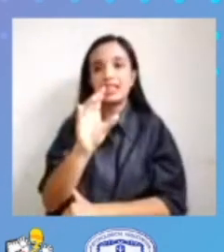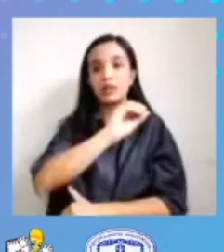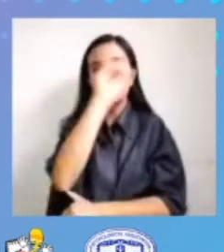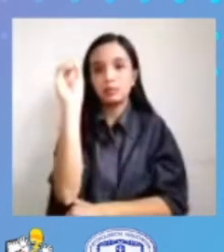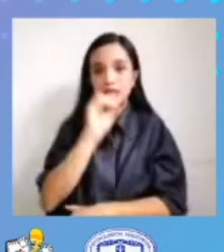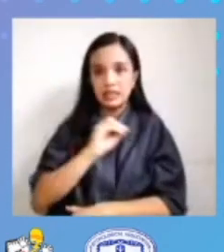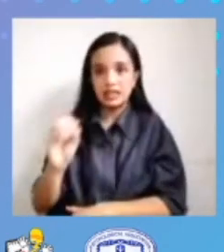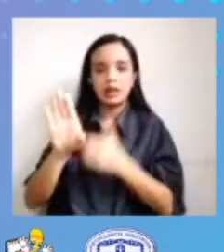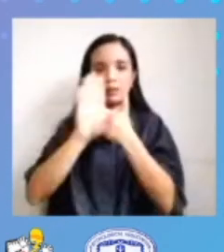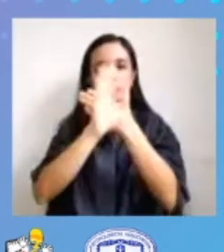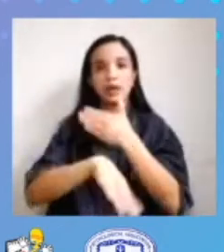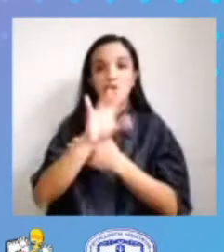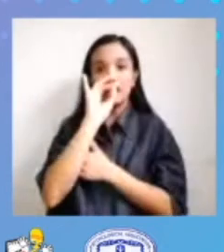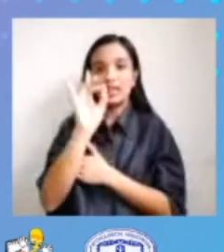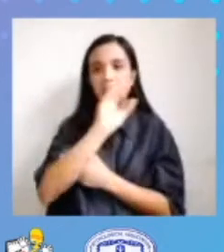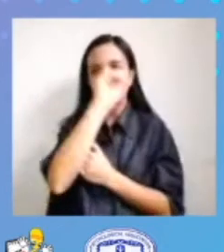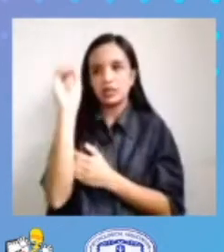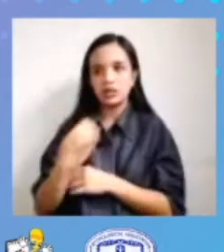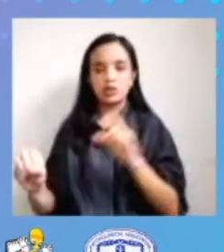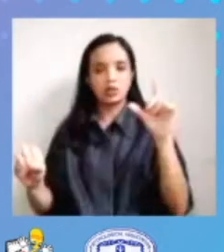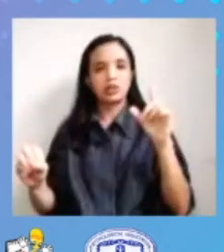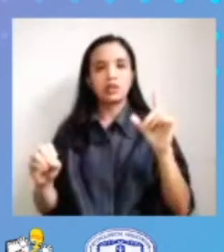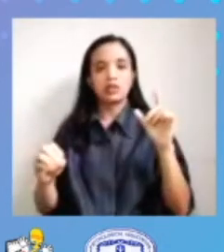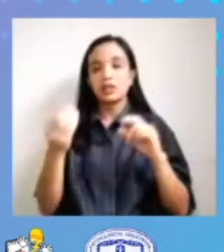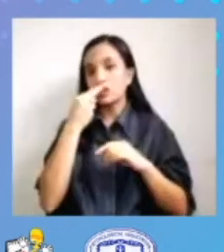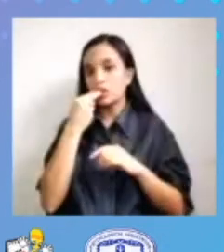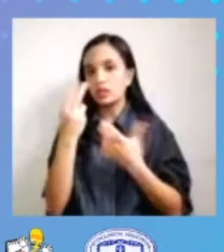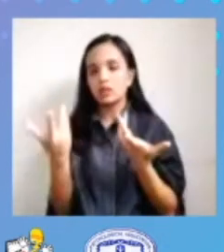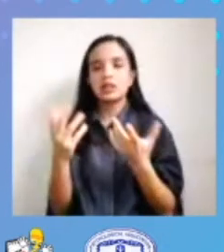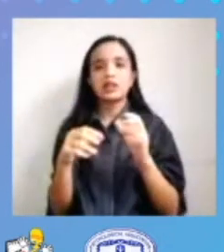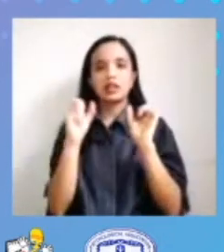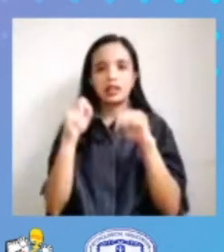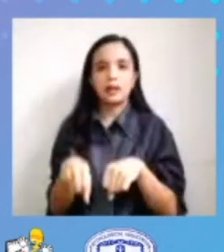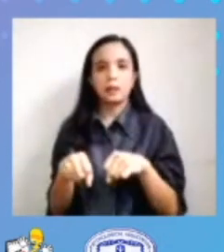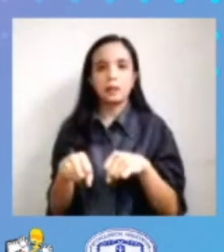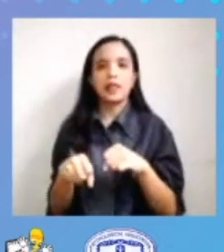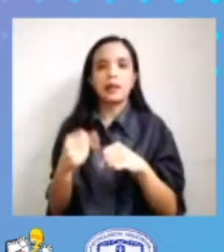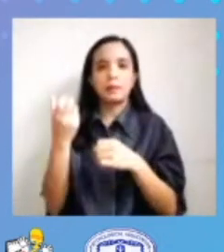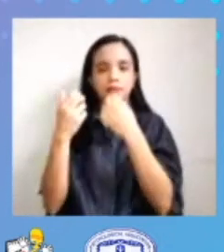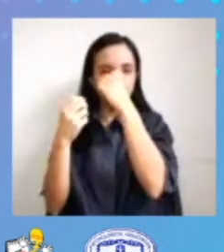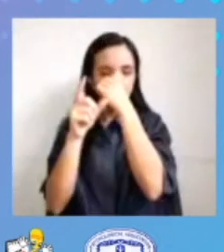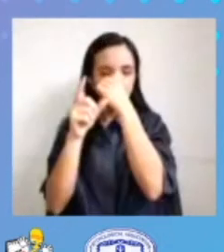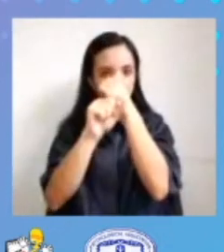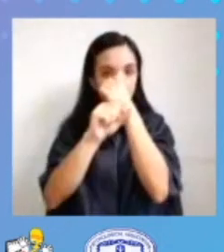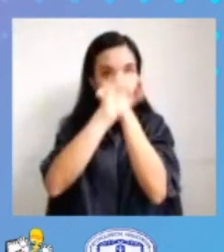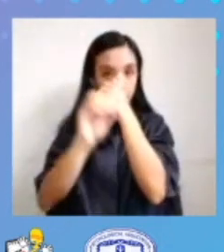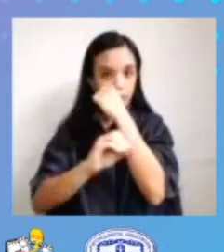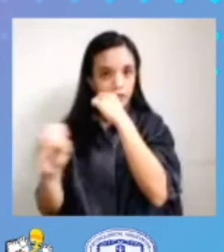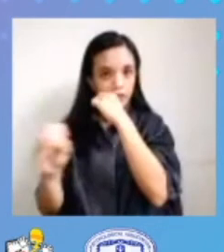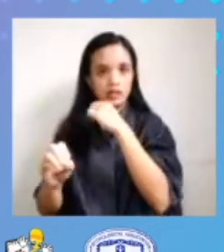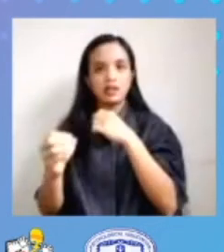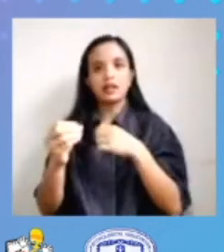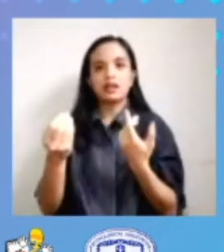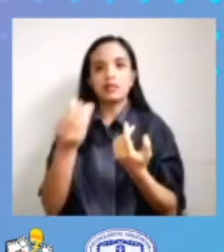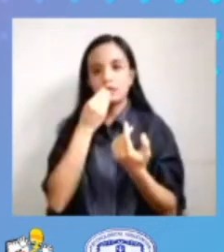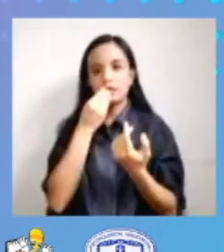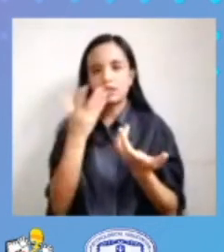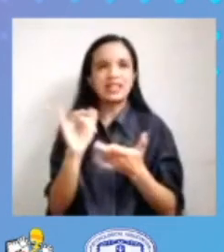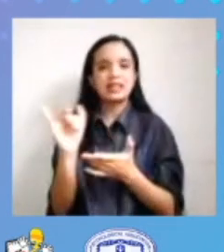pero ano lang siya? That one is different naman. This one yeah. will give you the amount of calories that you burn at rest.